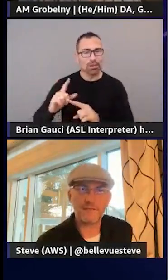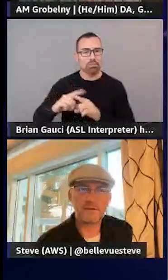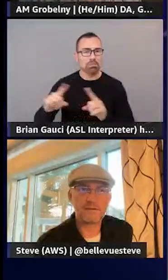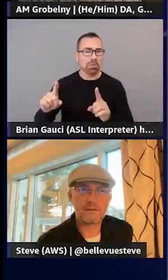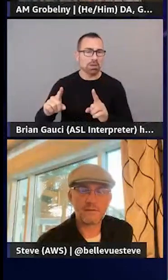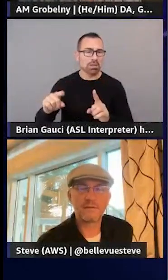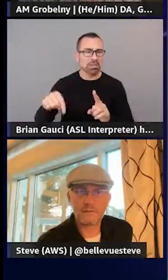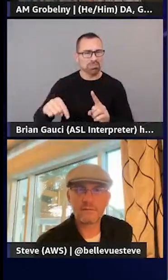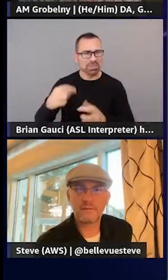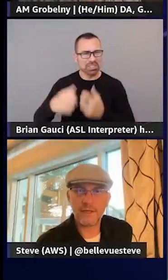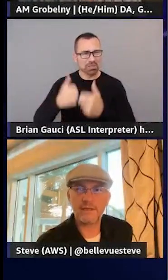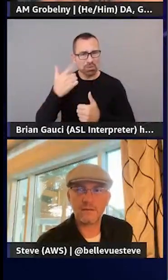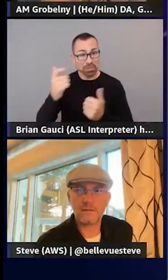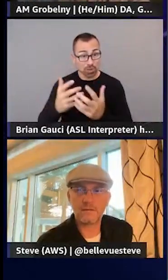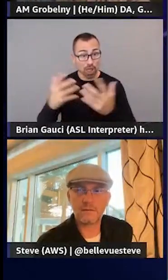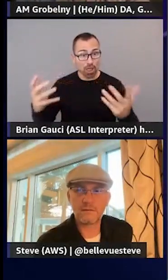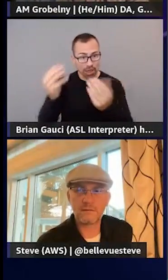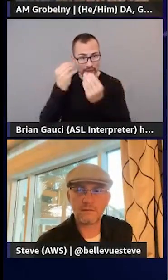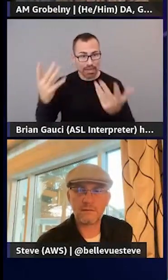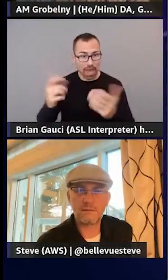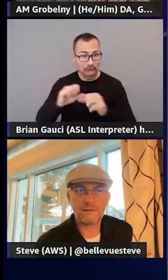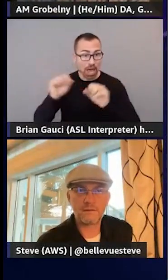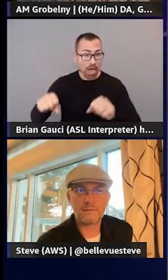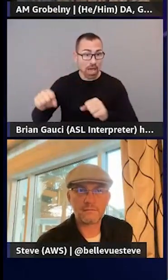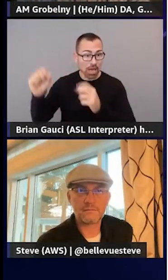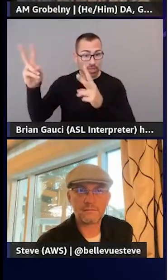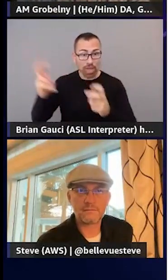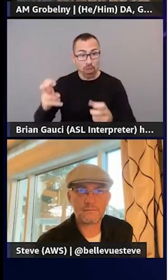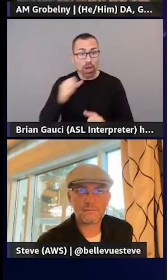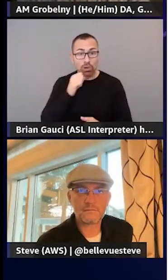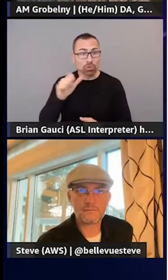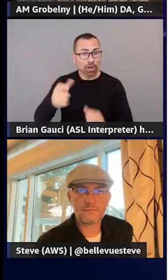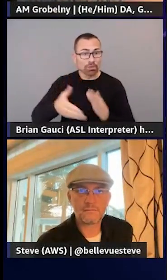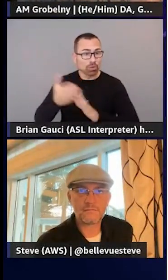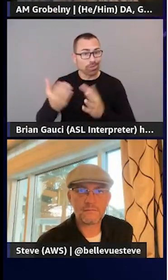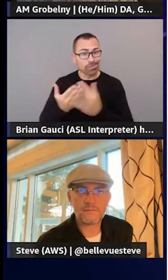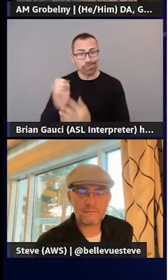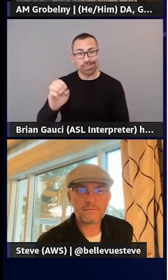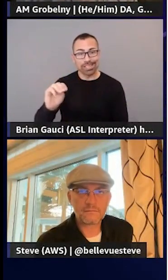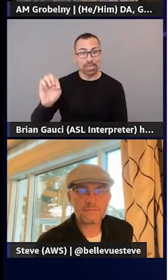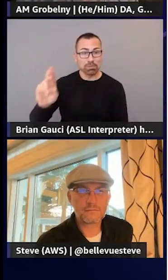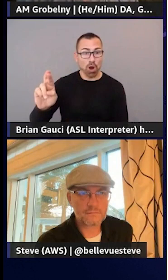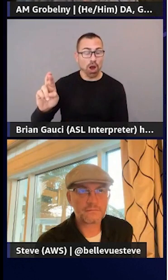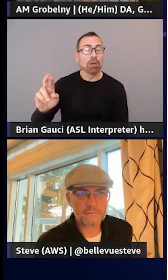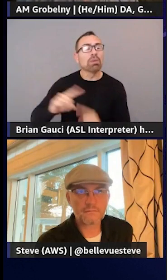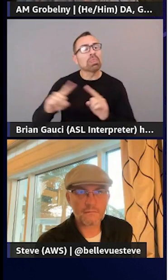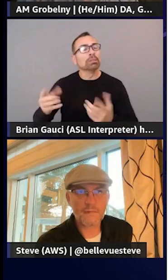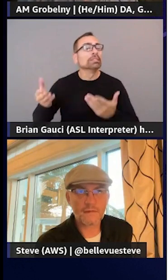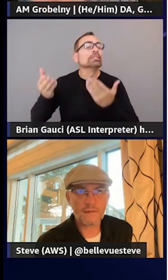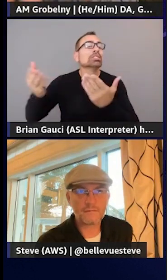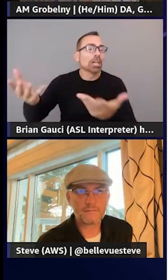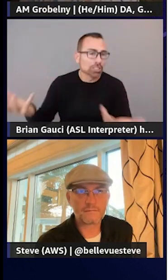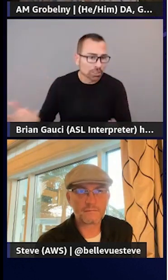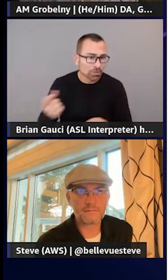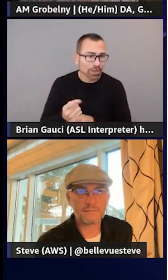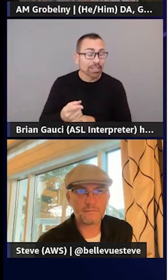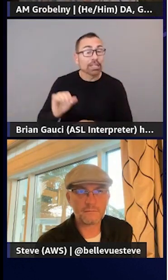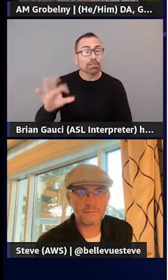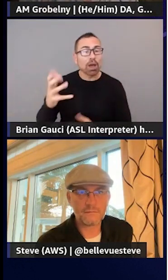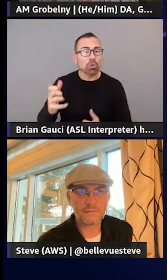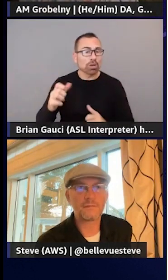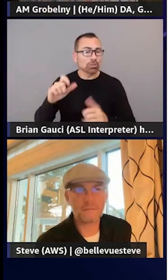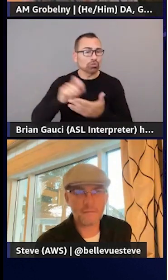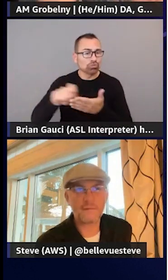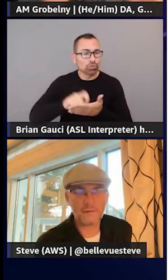it. I don't have to run it through EMR either. That was just a suggestion. If I want to write a PowerShell script,